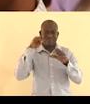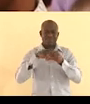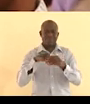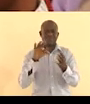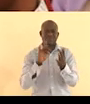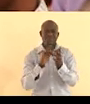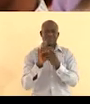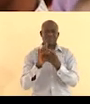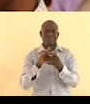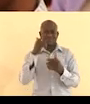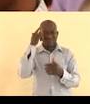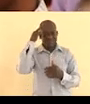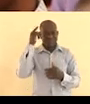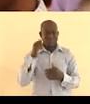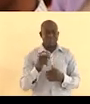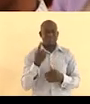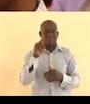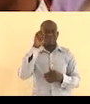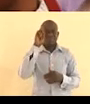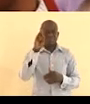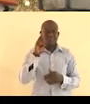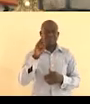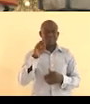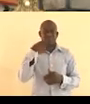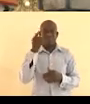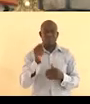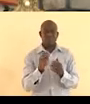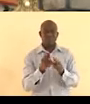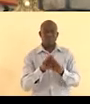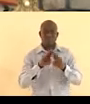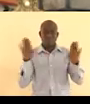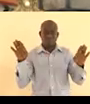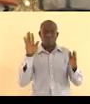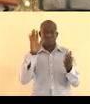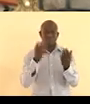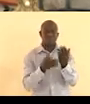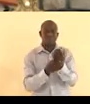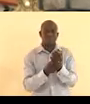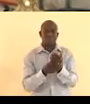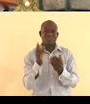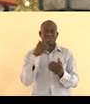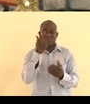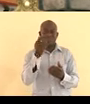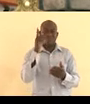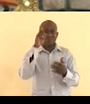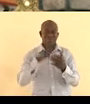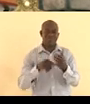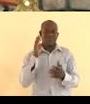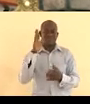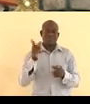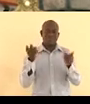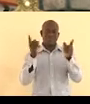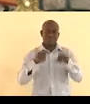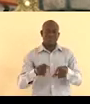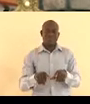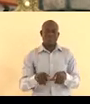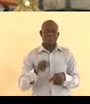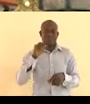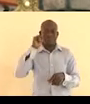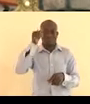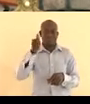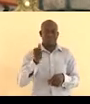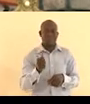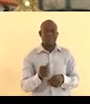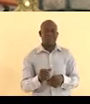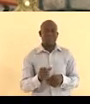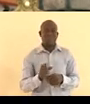understand? Now, the one who opens your palm and reads it for you to tell you what will happen is likened